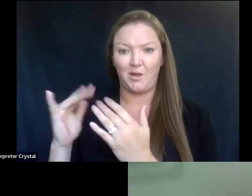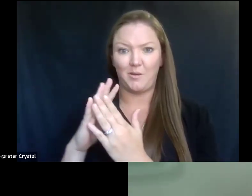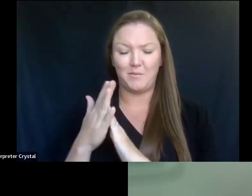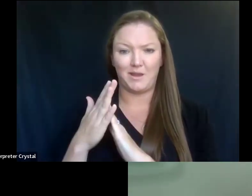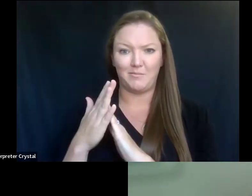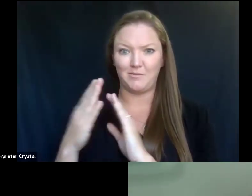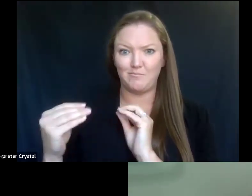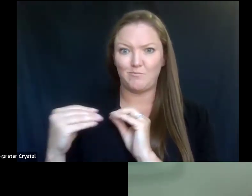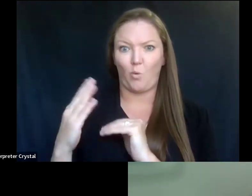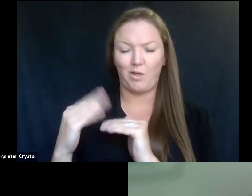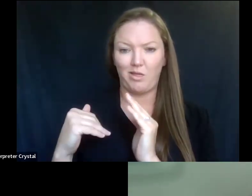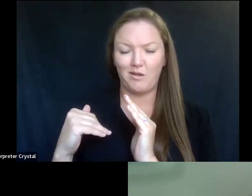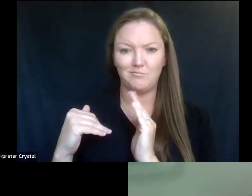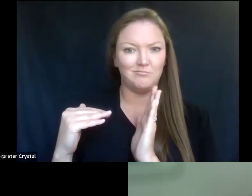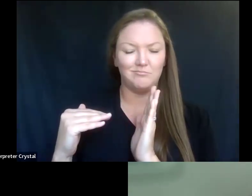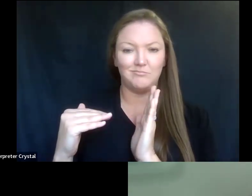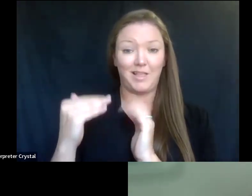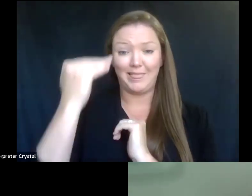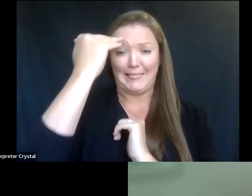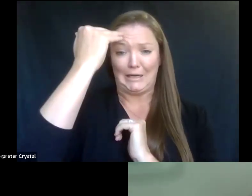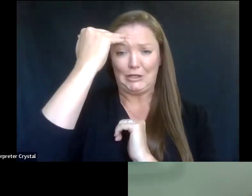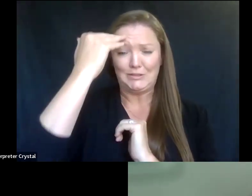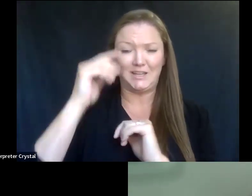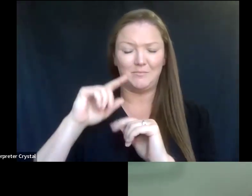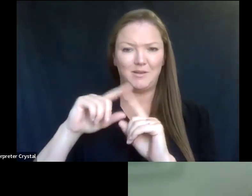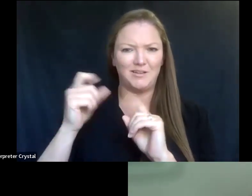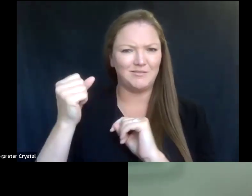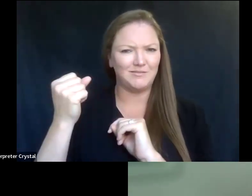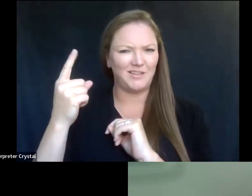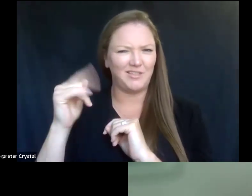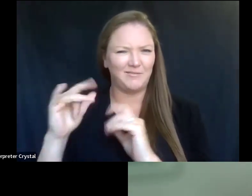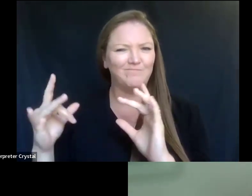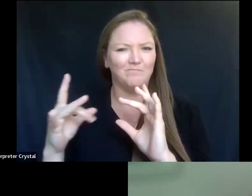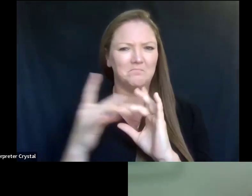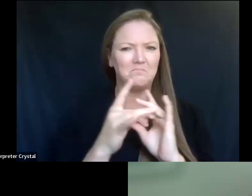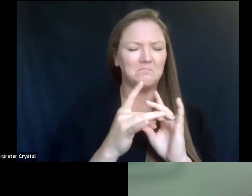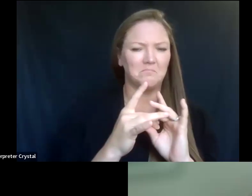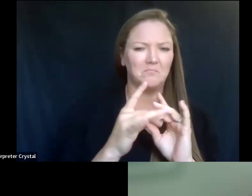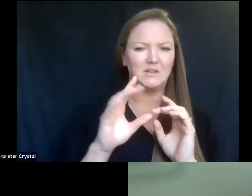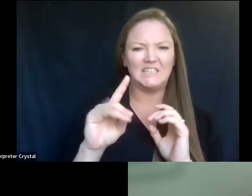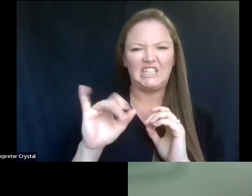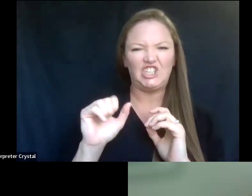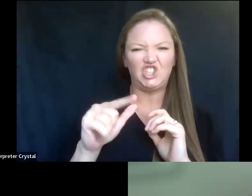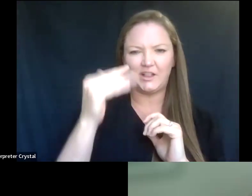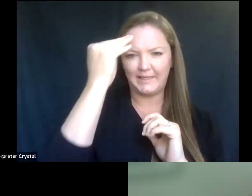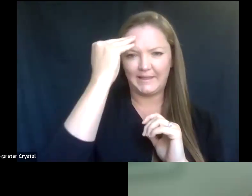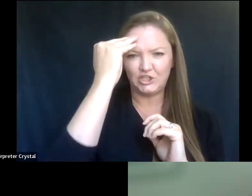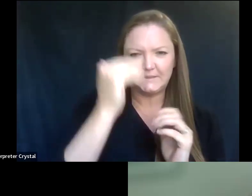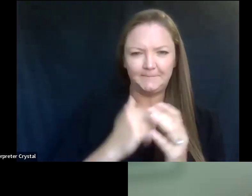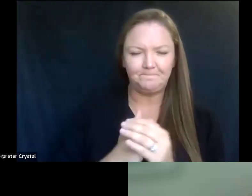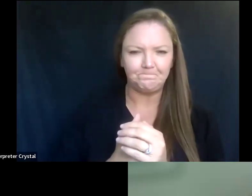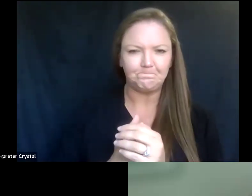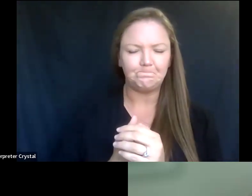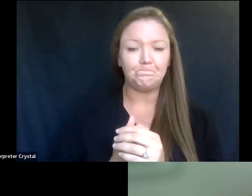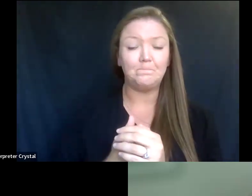literacy, but, it's kind of underneath that umbrella that, the focus of this community